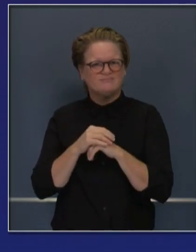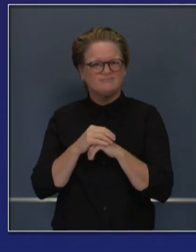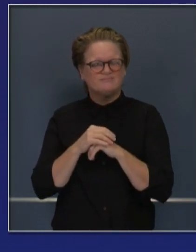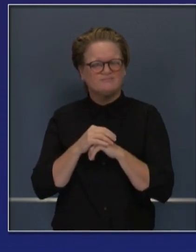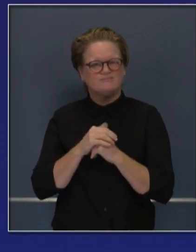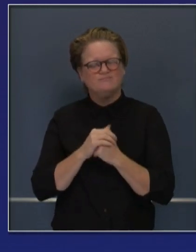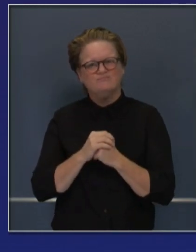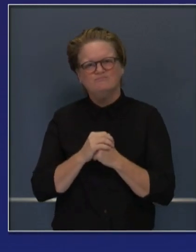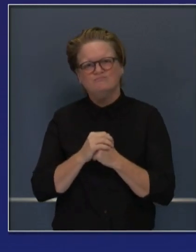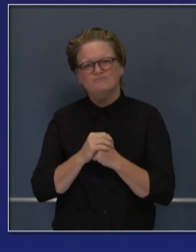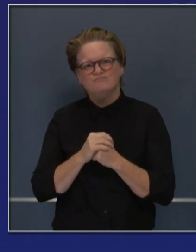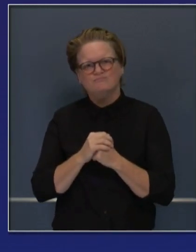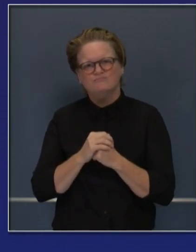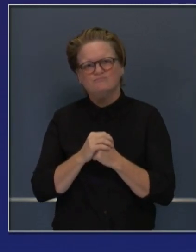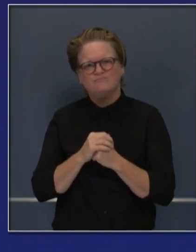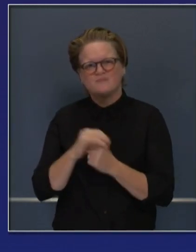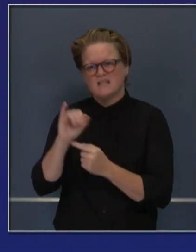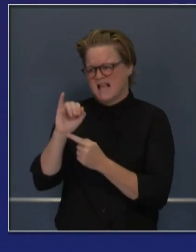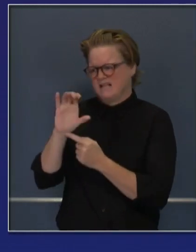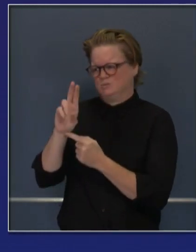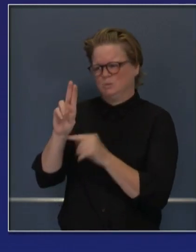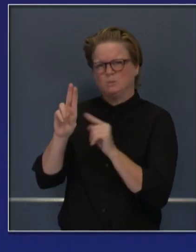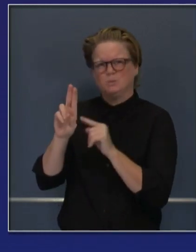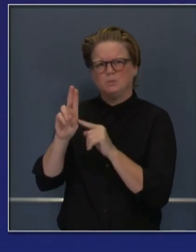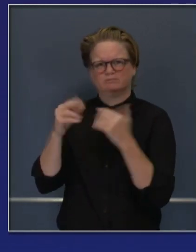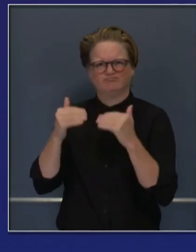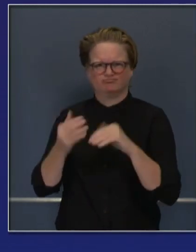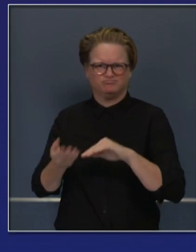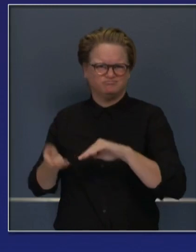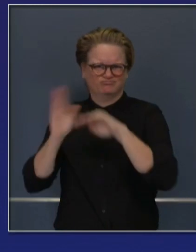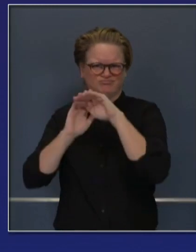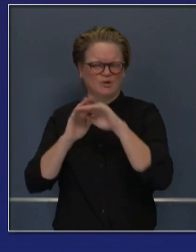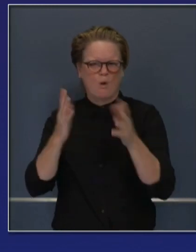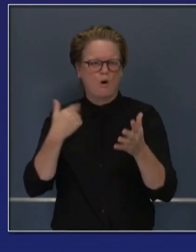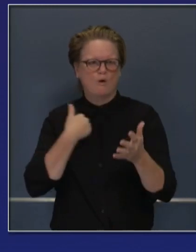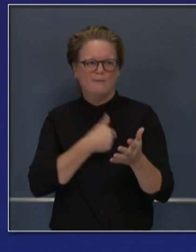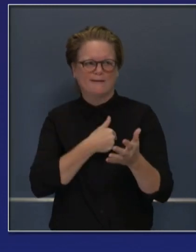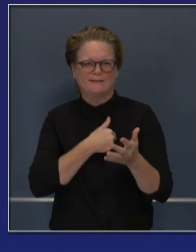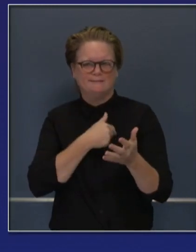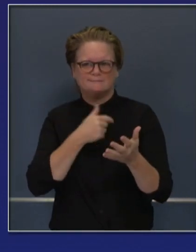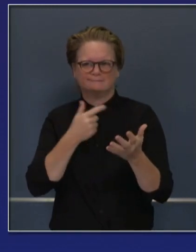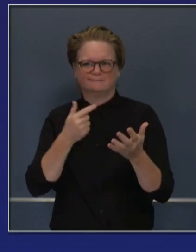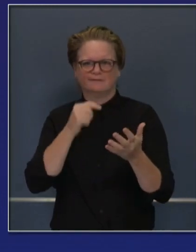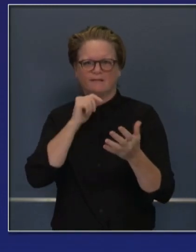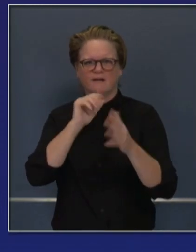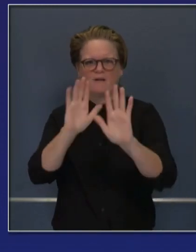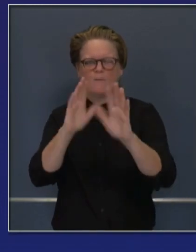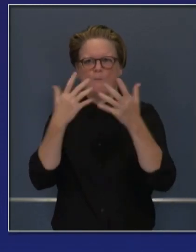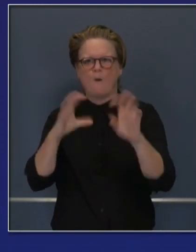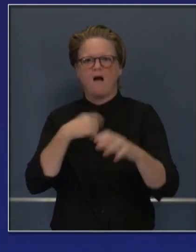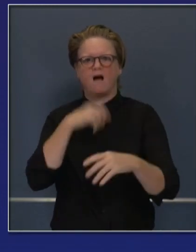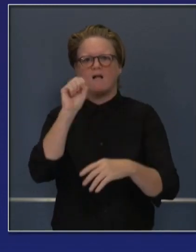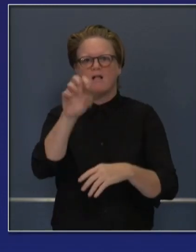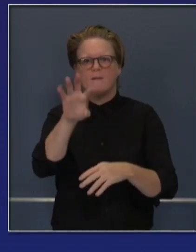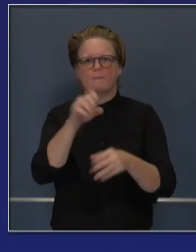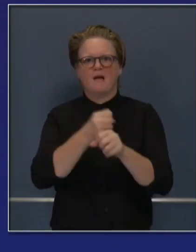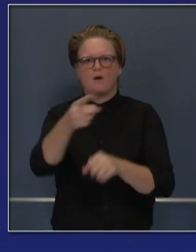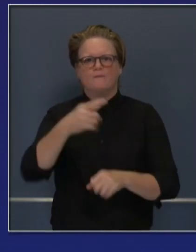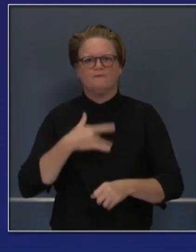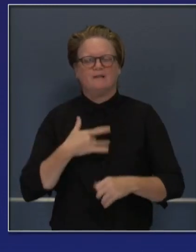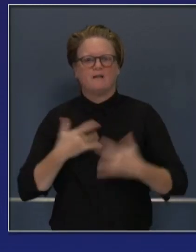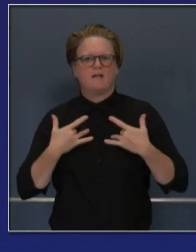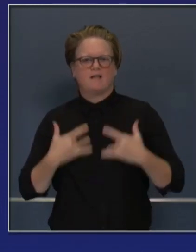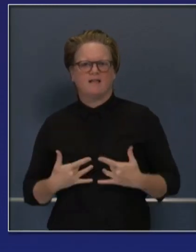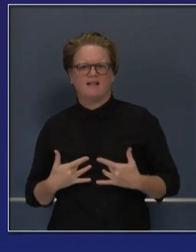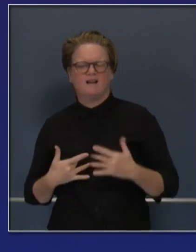up. We will not be deterred in terms of our proactive stance. Again, the emergency brake that we announced